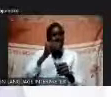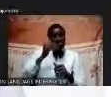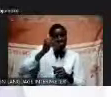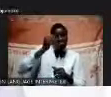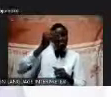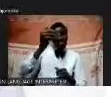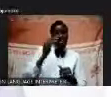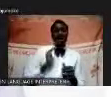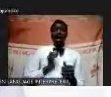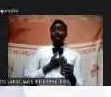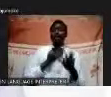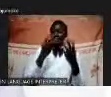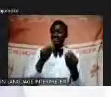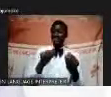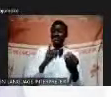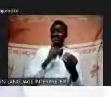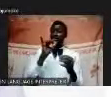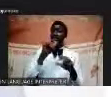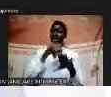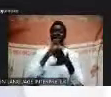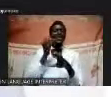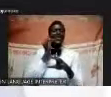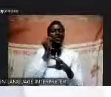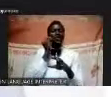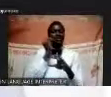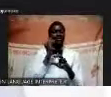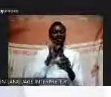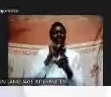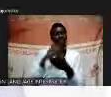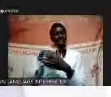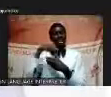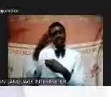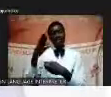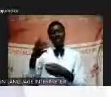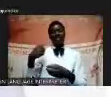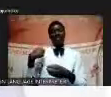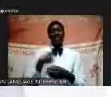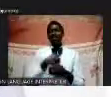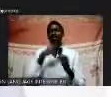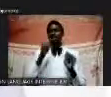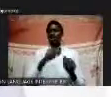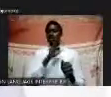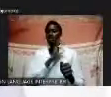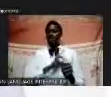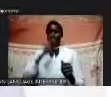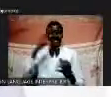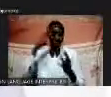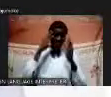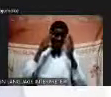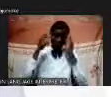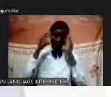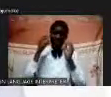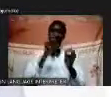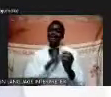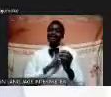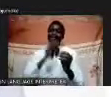home, not just out there. We can gain experience, we can gain knowledge. We don't have to reinvent the wheel. We need to